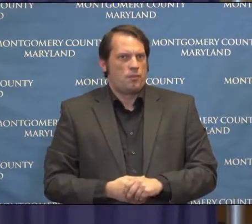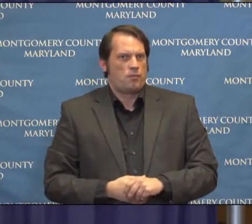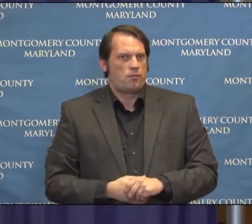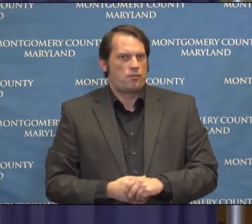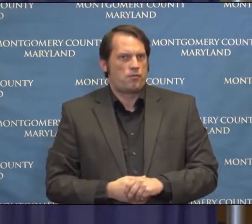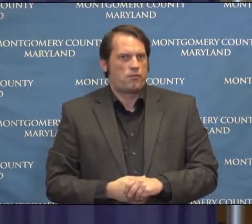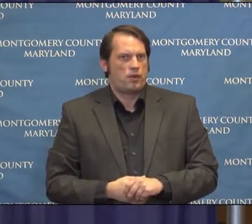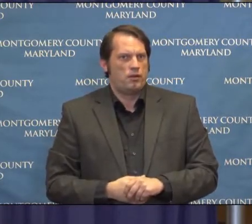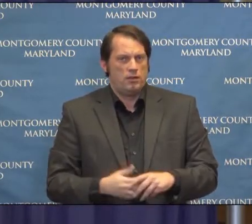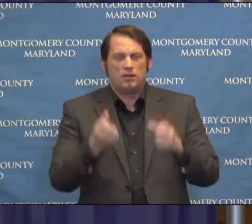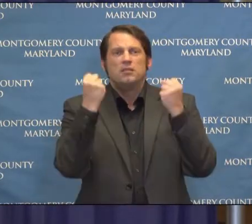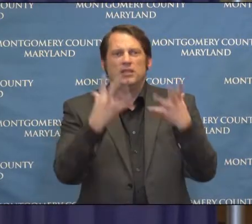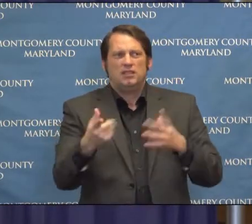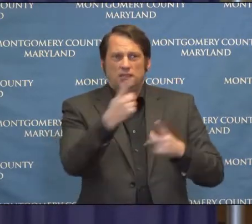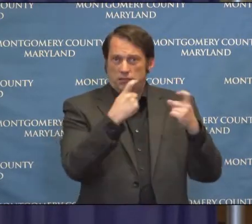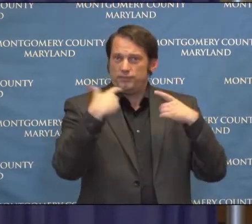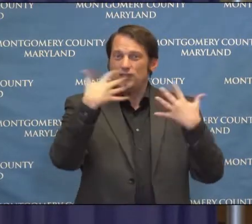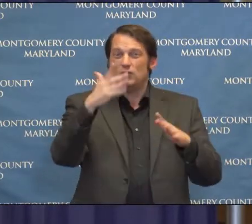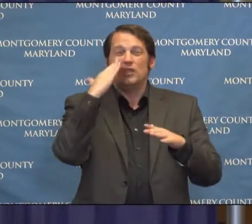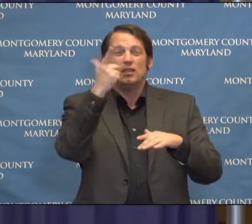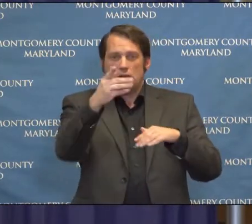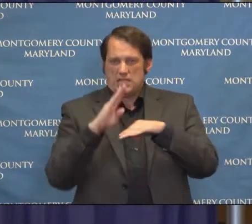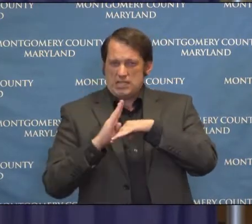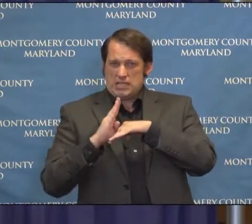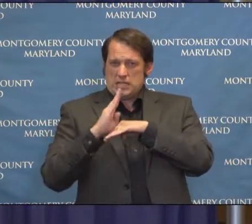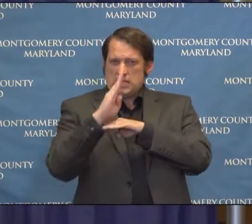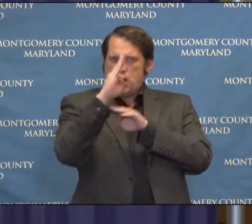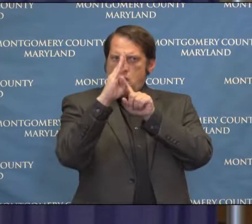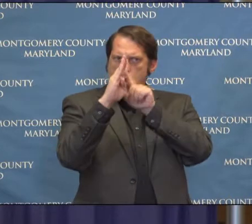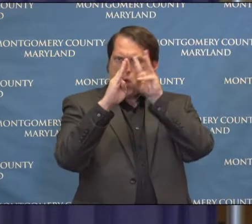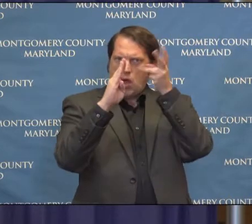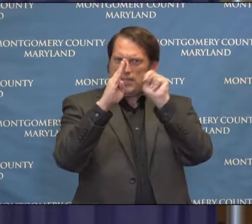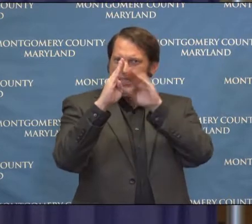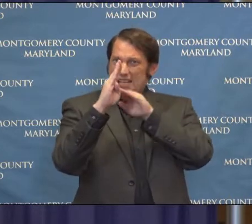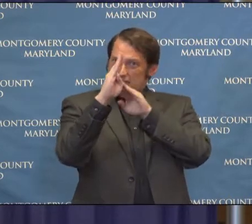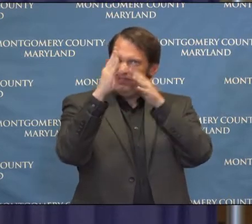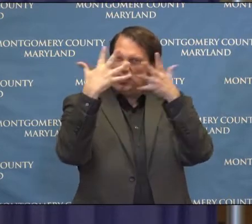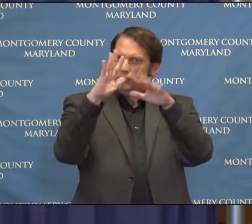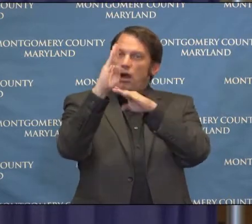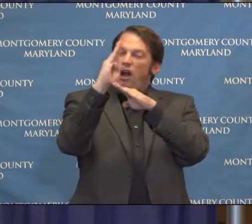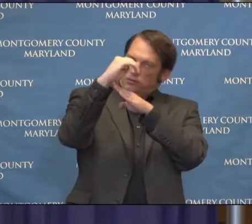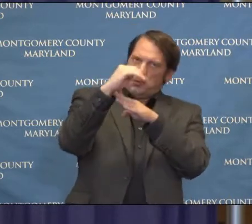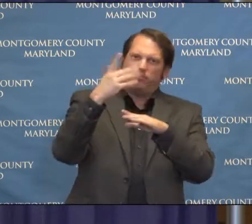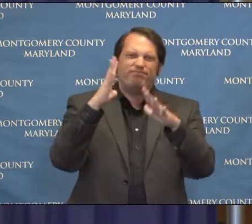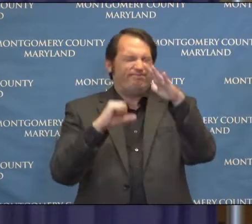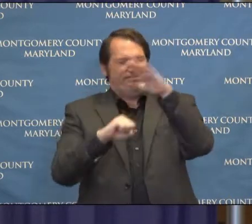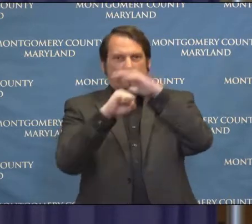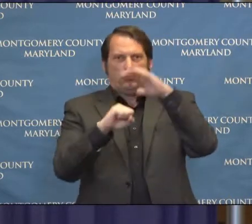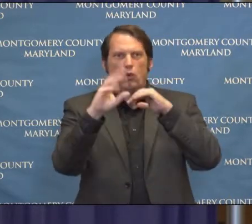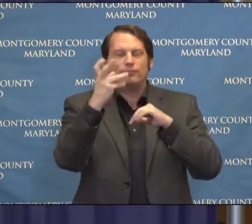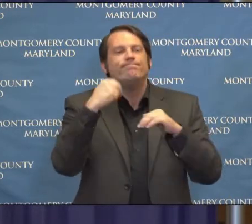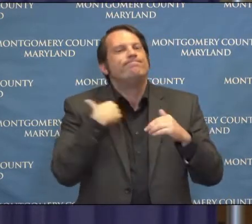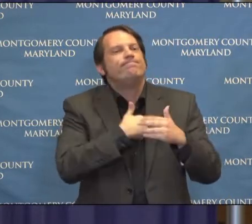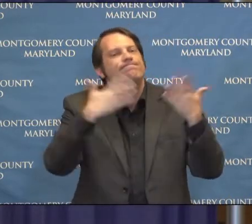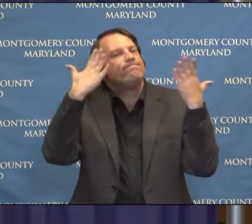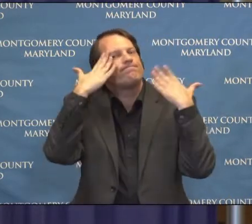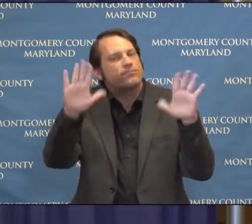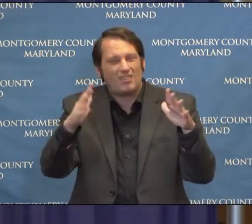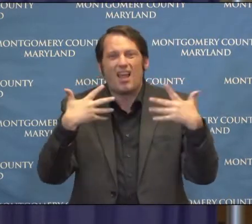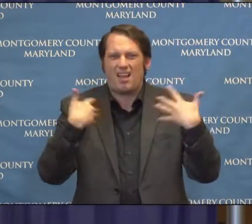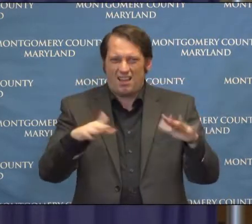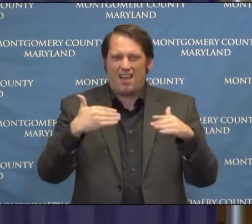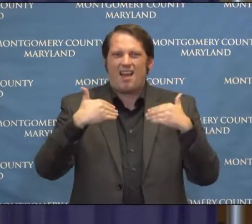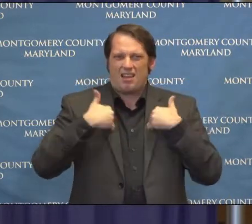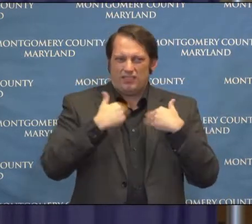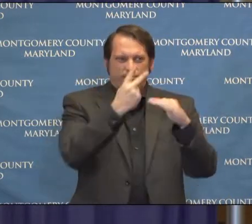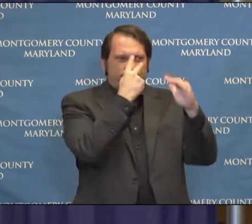continue to look at the information as it comes in. We've got lots of predictive models. We are preparing and have been preparing from day one that the